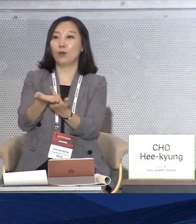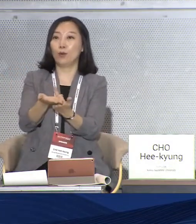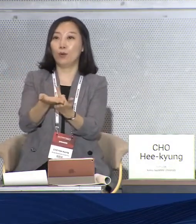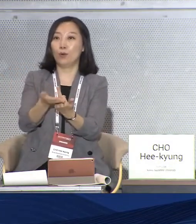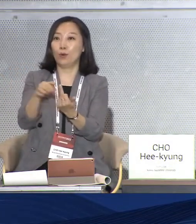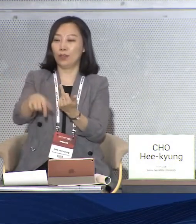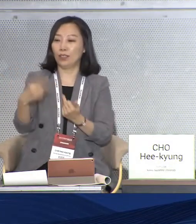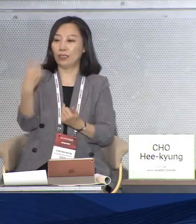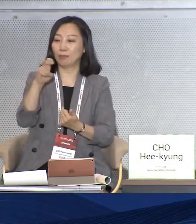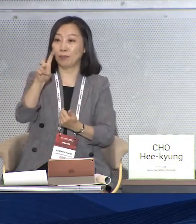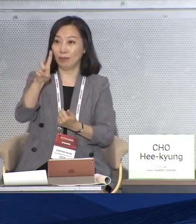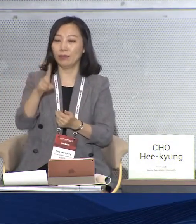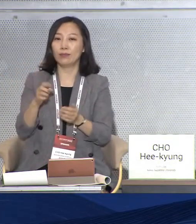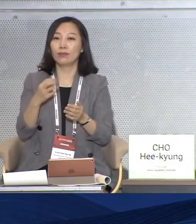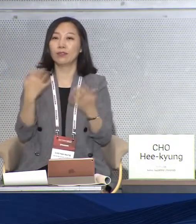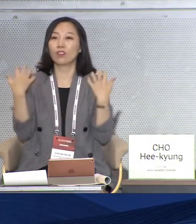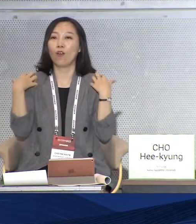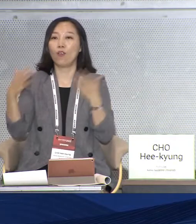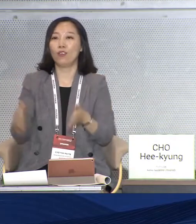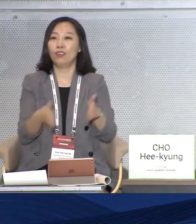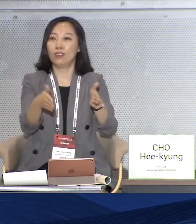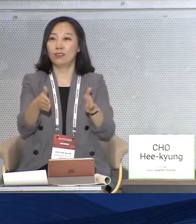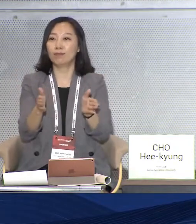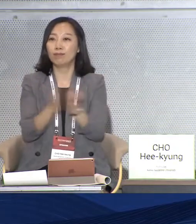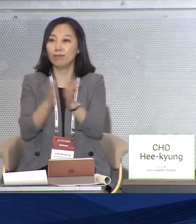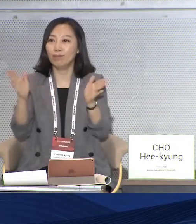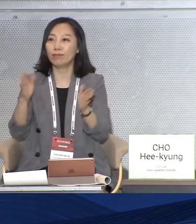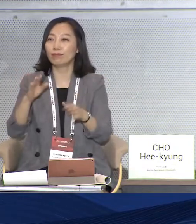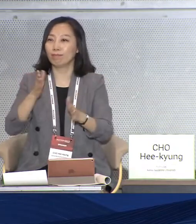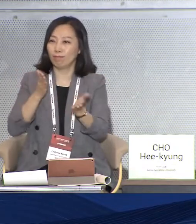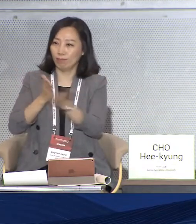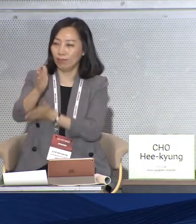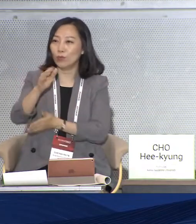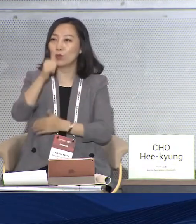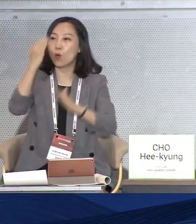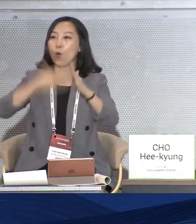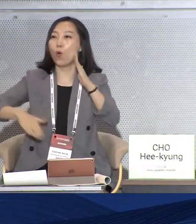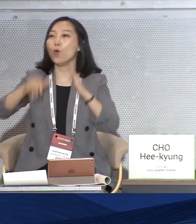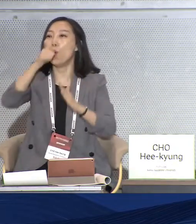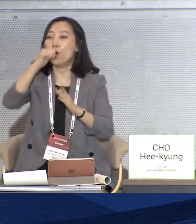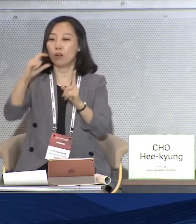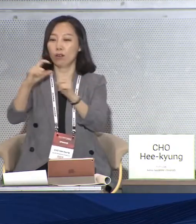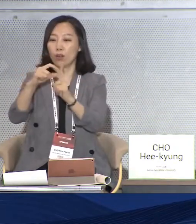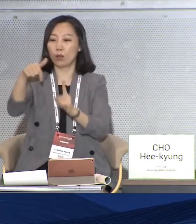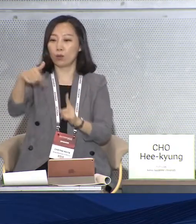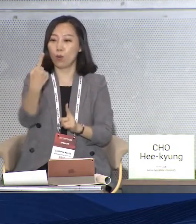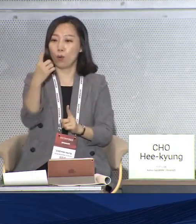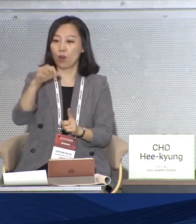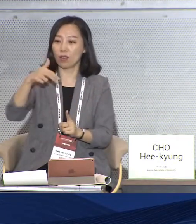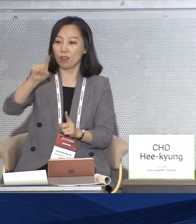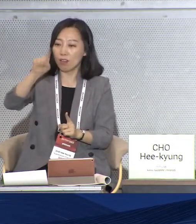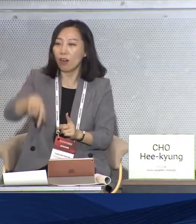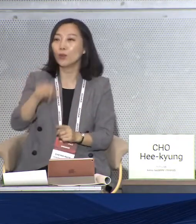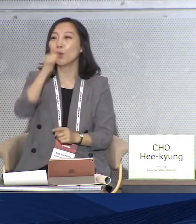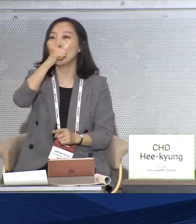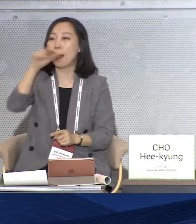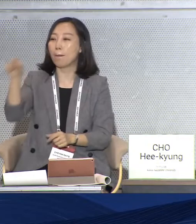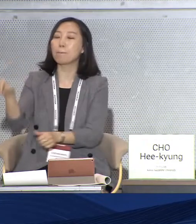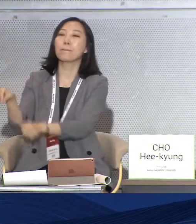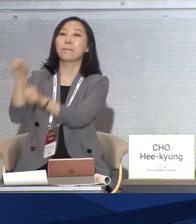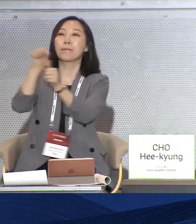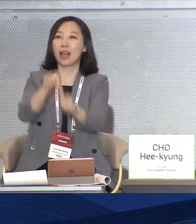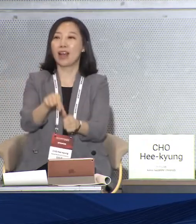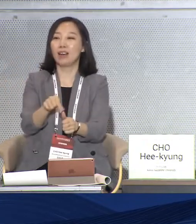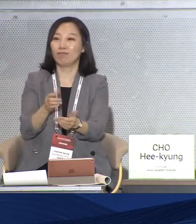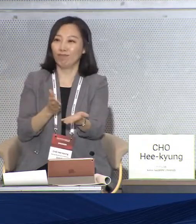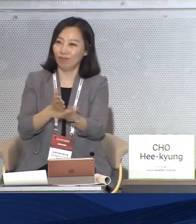So the interpretation is now less an issue for the people with hearing loss, and